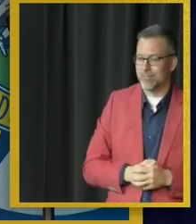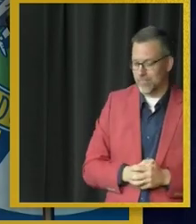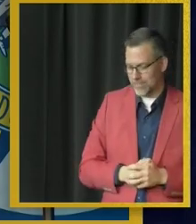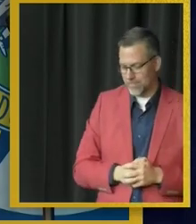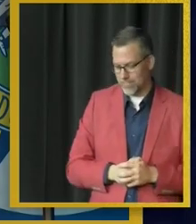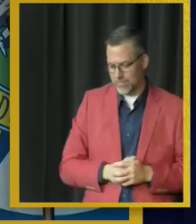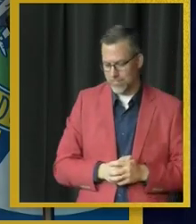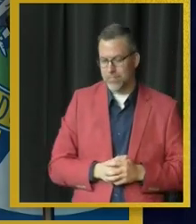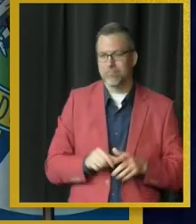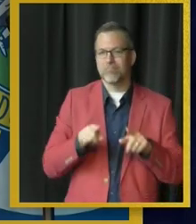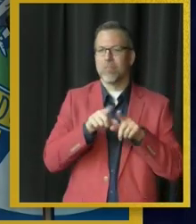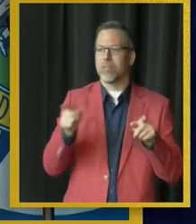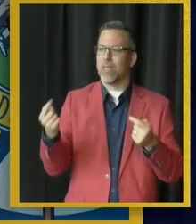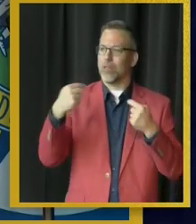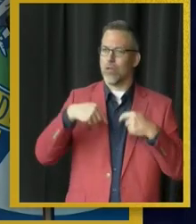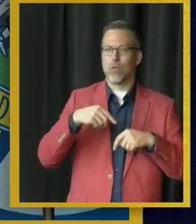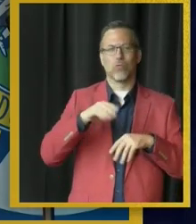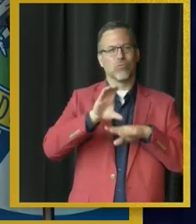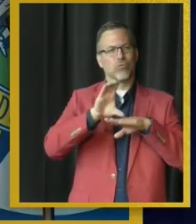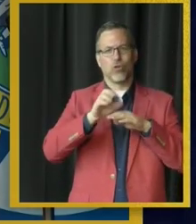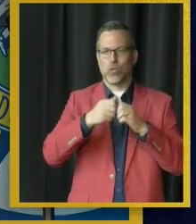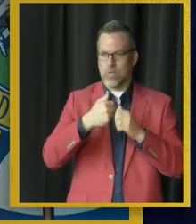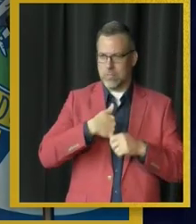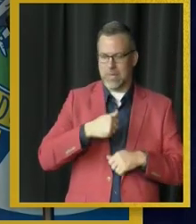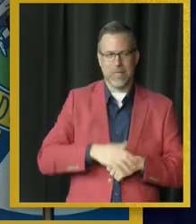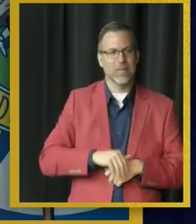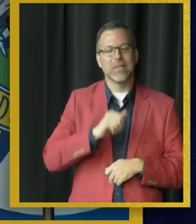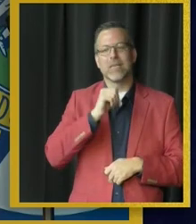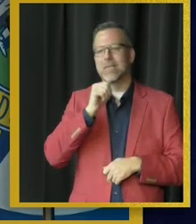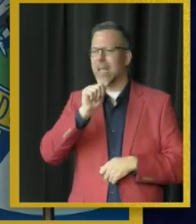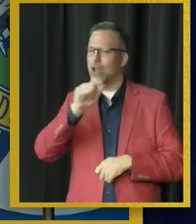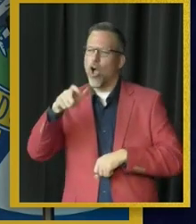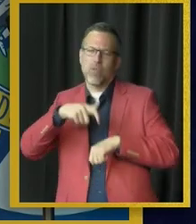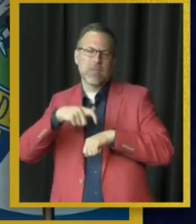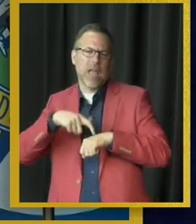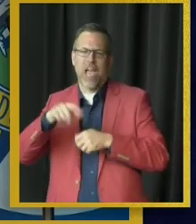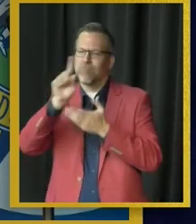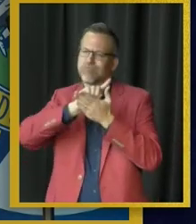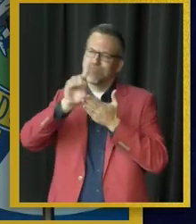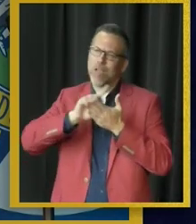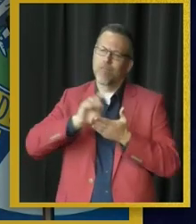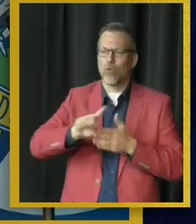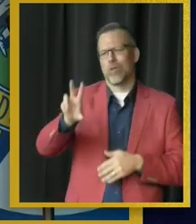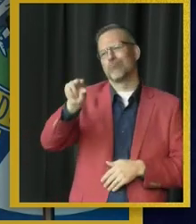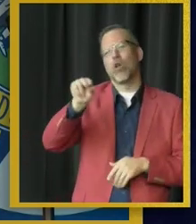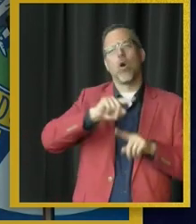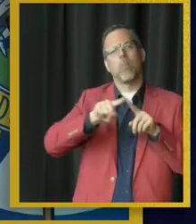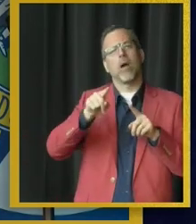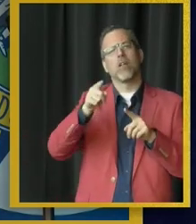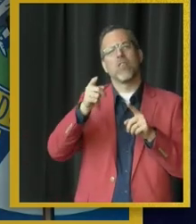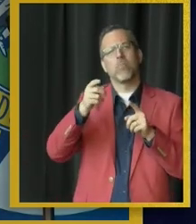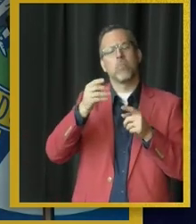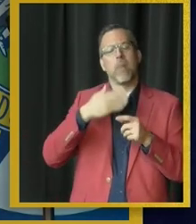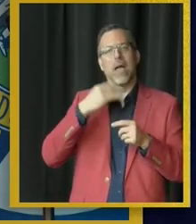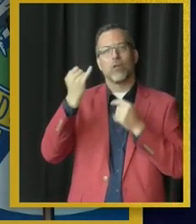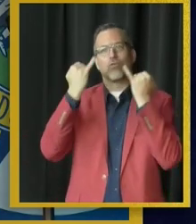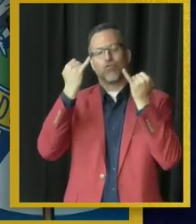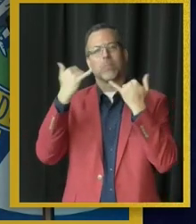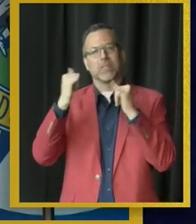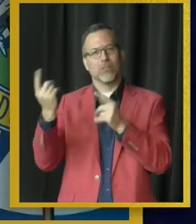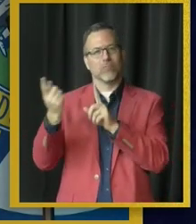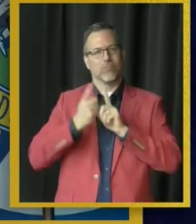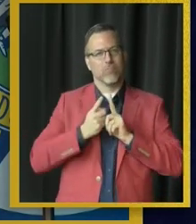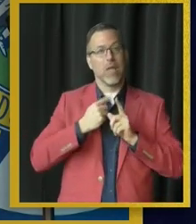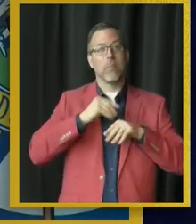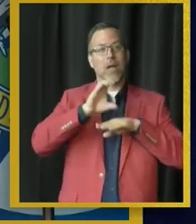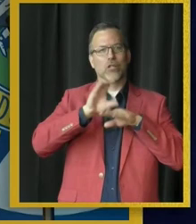They go to church with me, not all the time, not every Sunday, but they go with me. And my church family